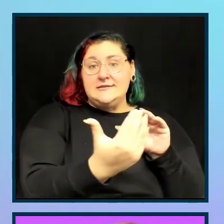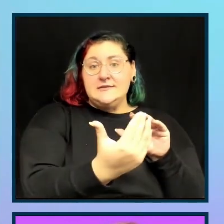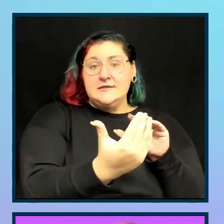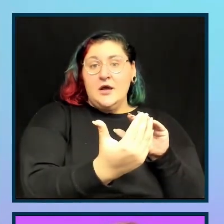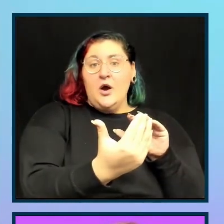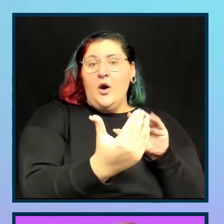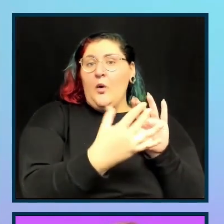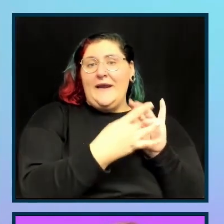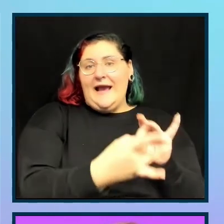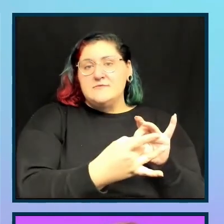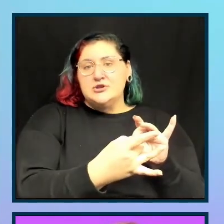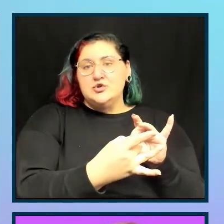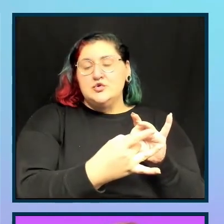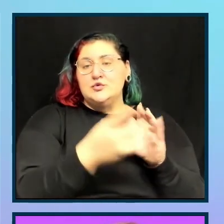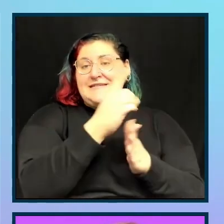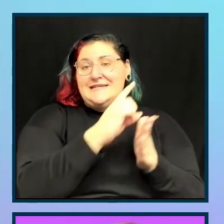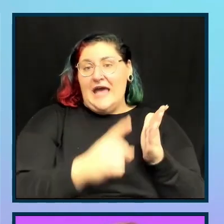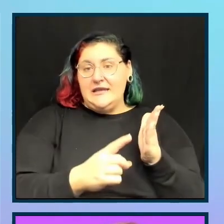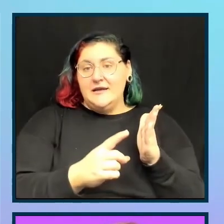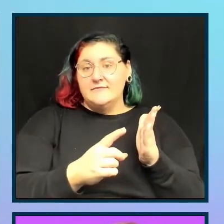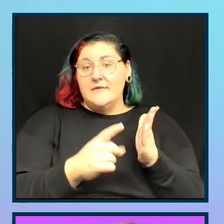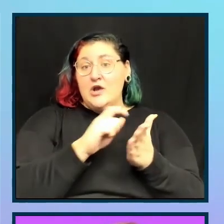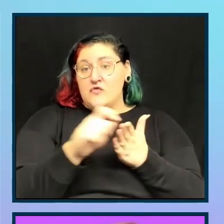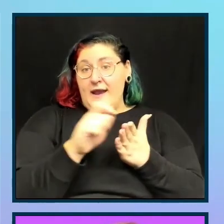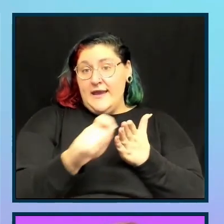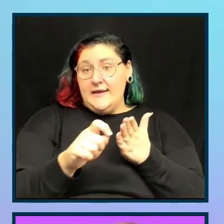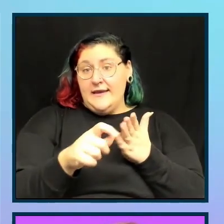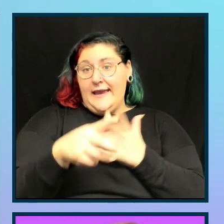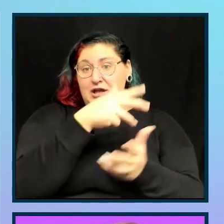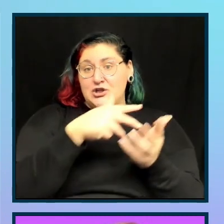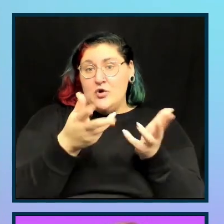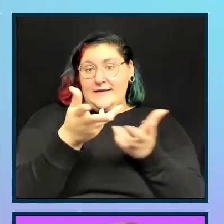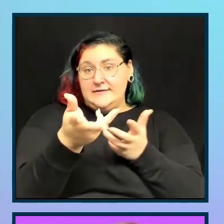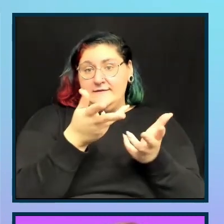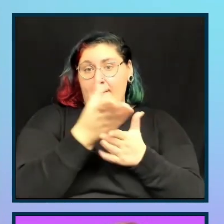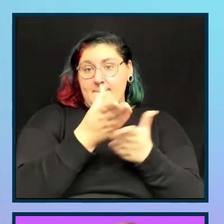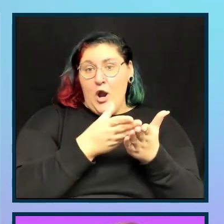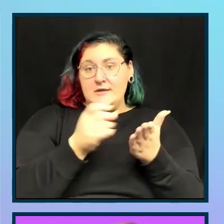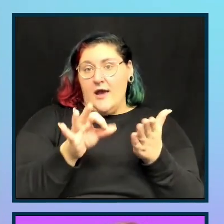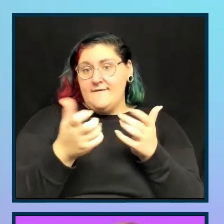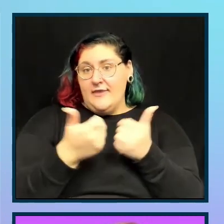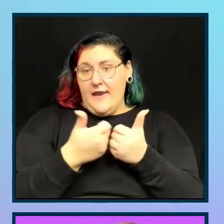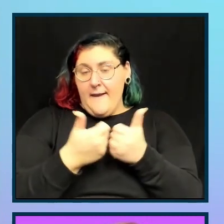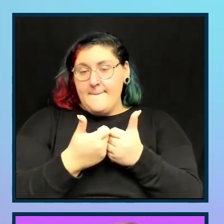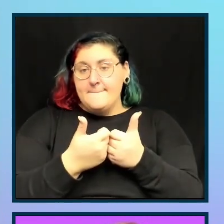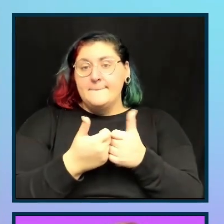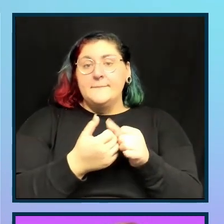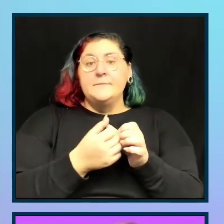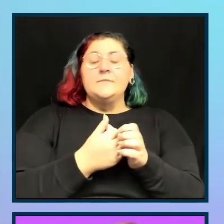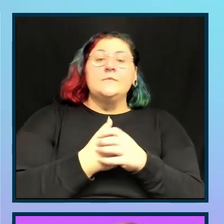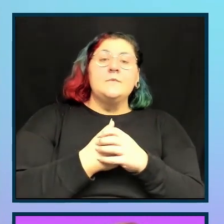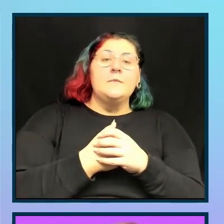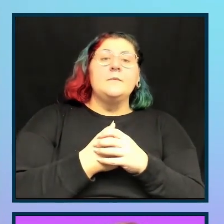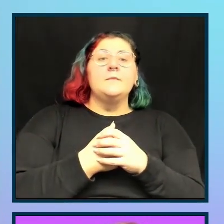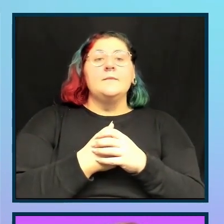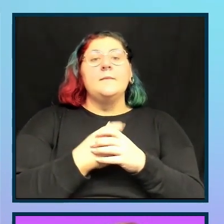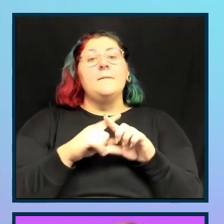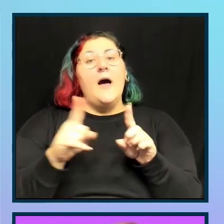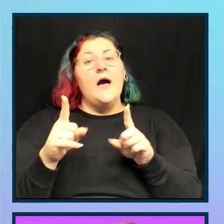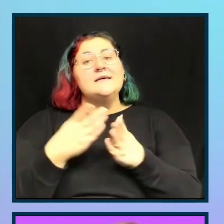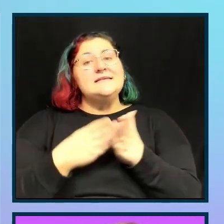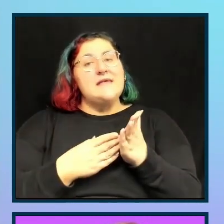and 44% of kids have a cell phone. So tablet is pretty high and computer is pretty high, but cell phone use